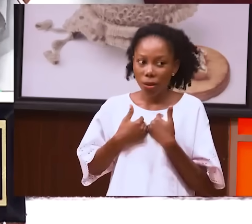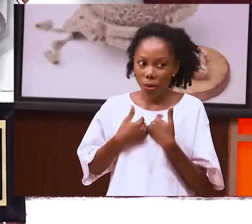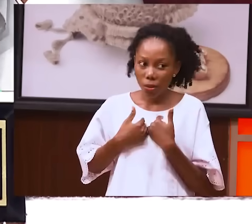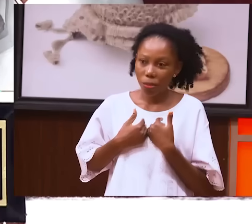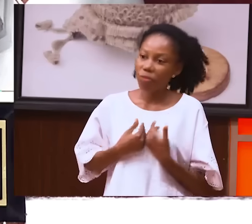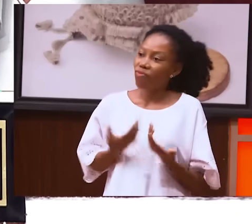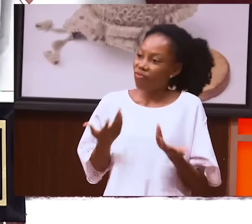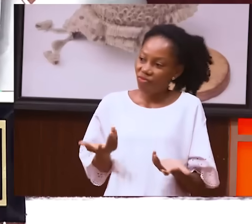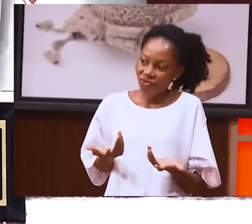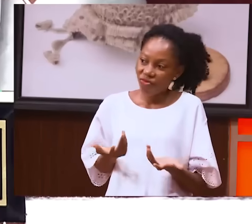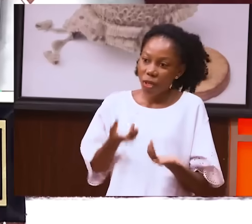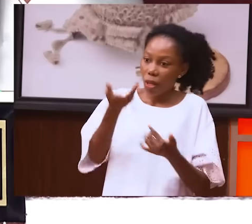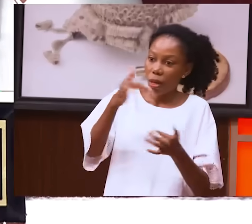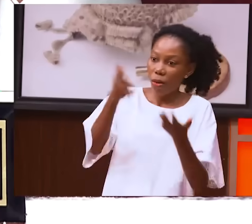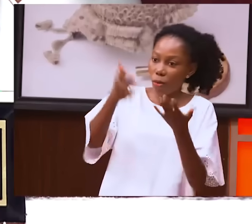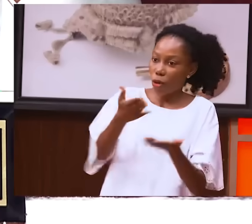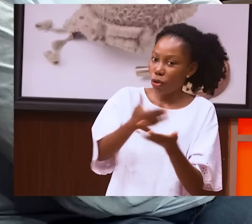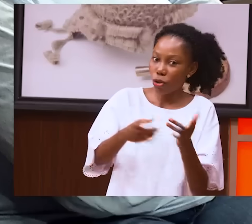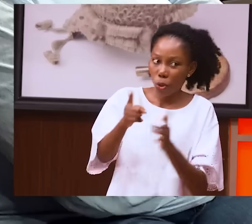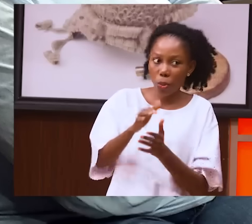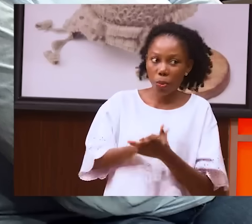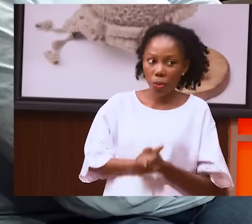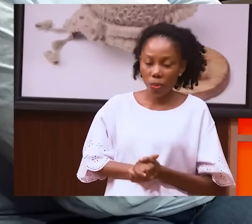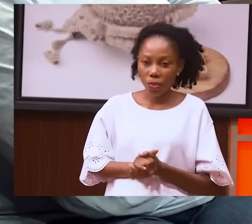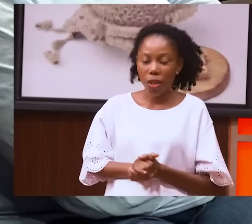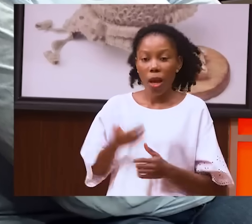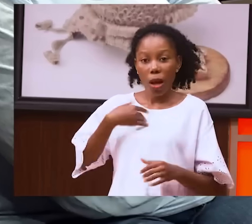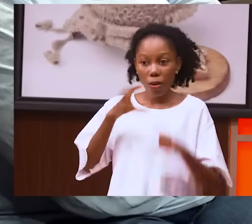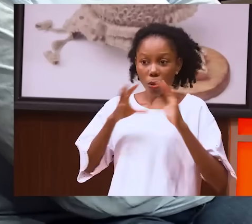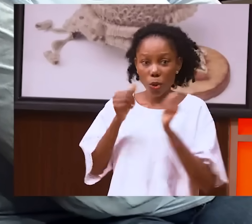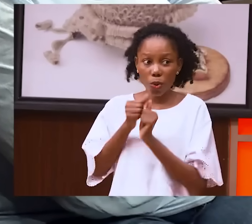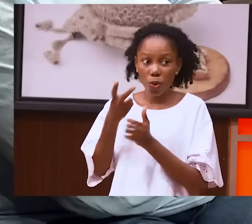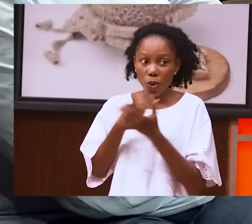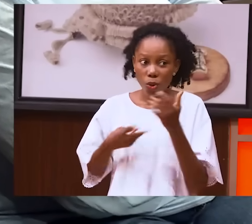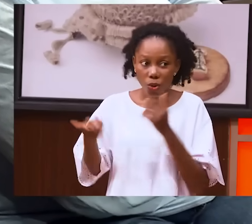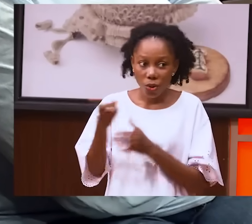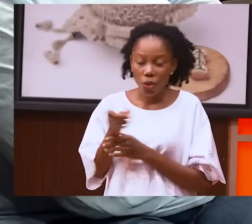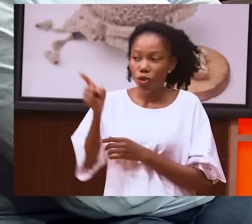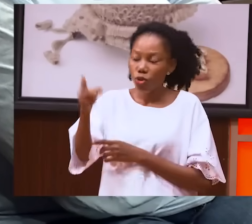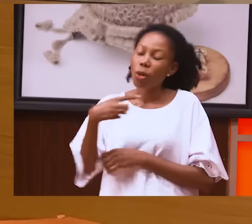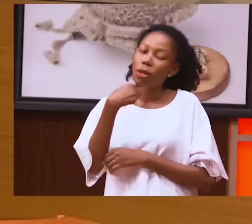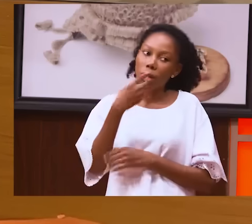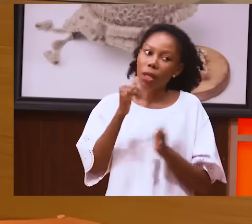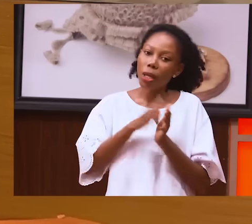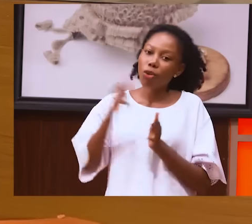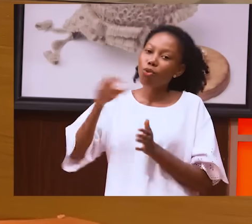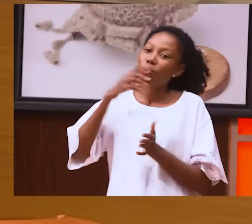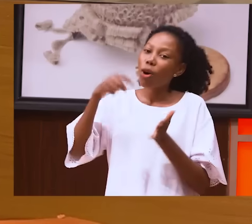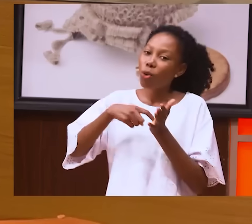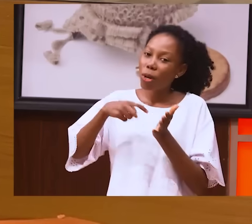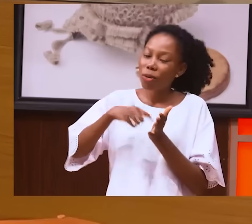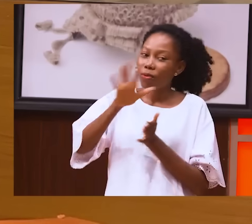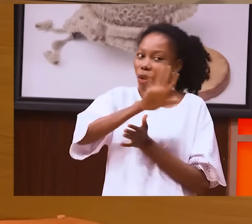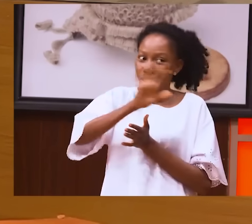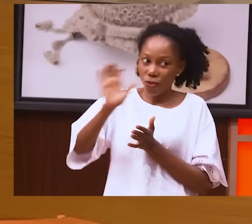and your defense. And having spoken to the two of you, you confirmed that you are owing 500,000